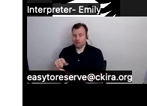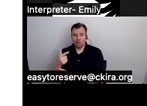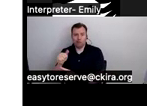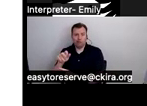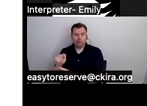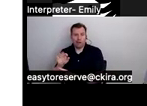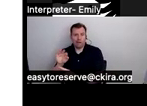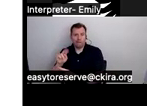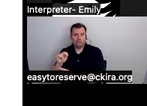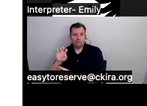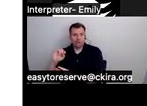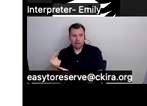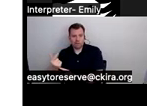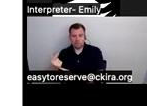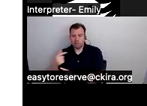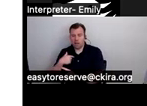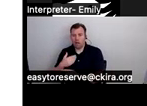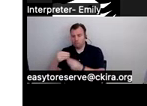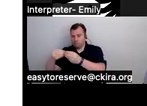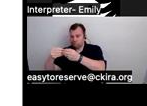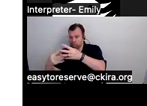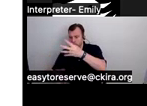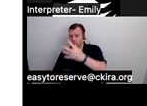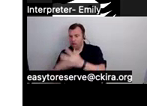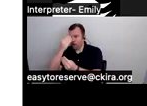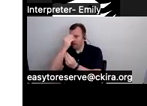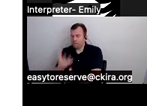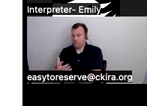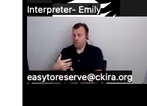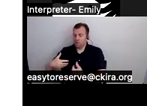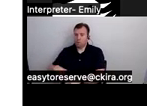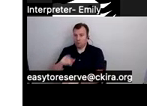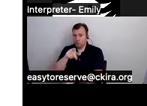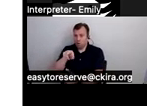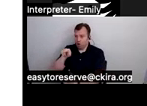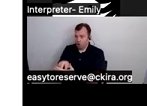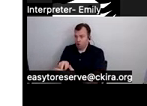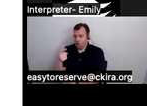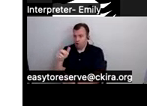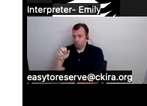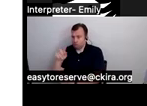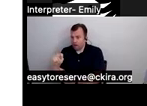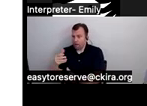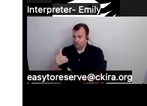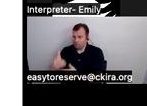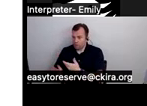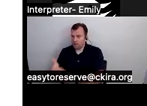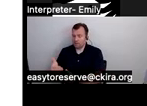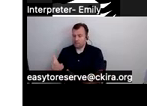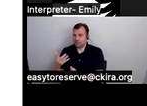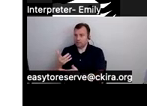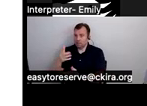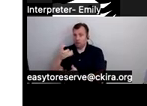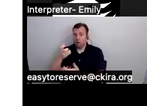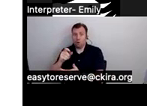And as I said, there's a lot of really good information here. So you can look up more about grants themselves, about the processes. If you're going to think about writing